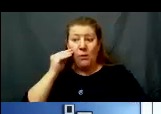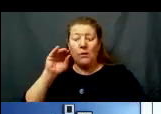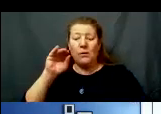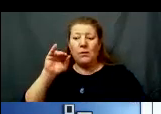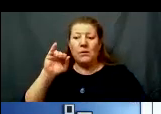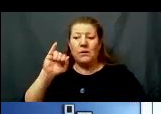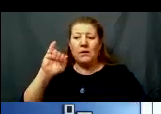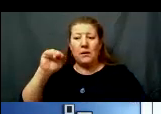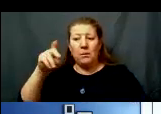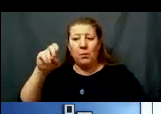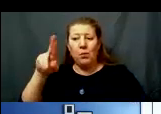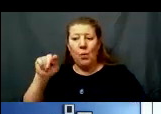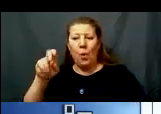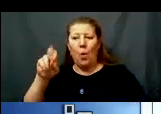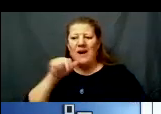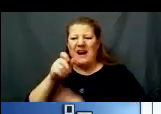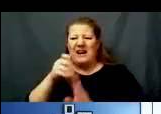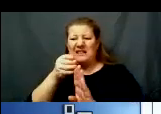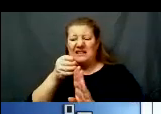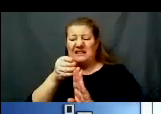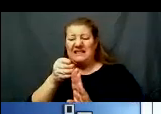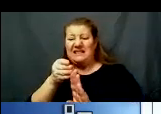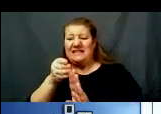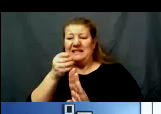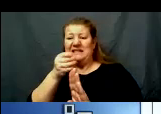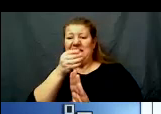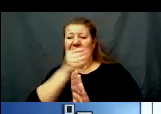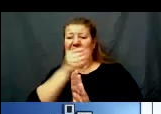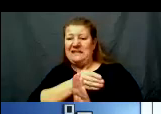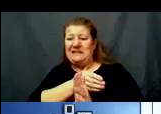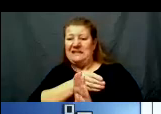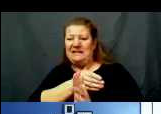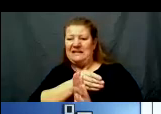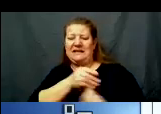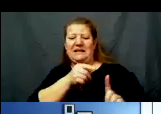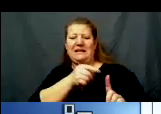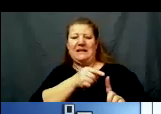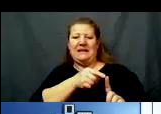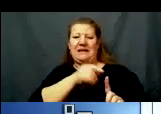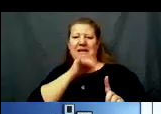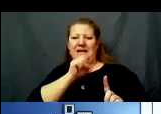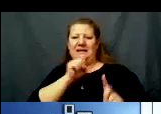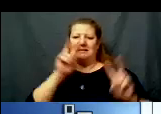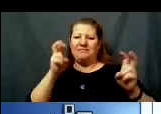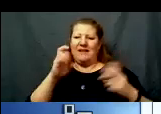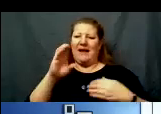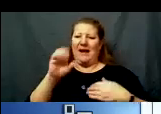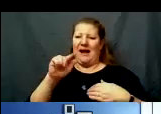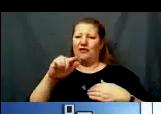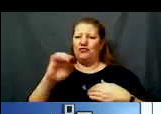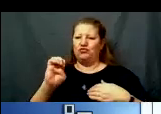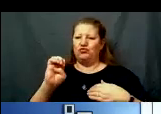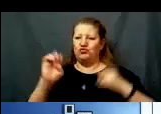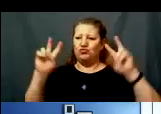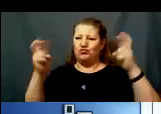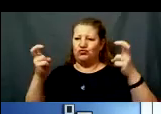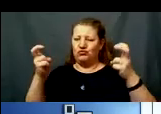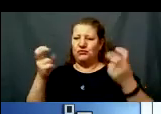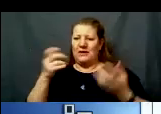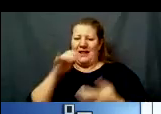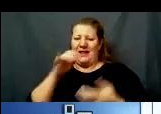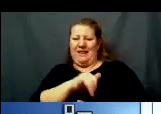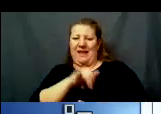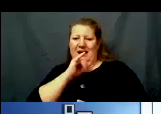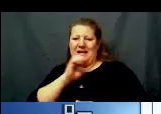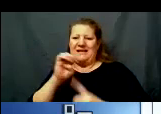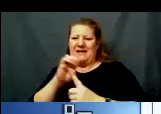dab next to this prison, which, as I've argued already, is a form of human caging and therefore is a form of environmental injustice,